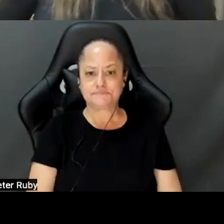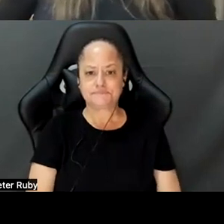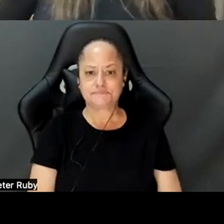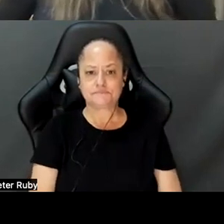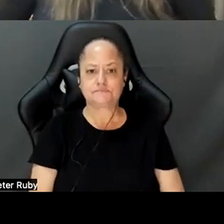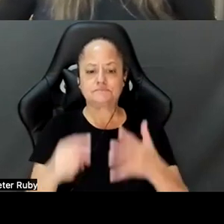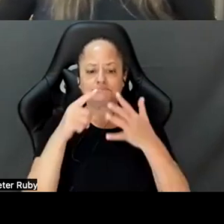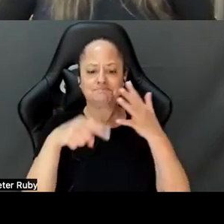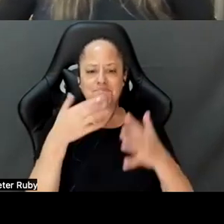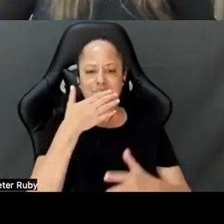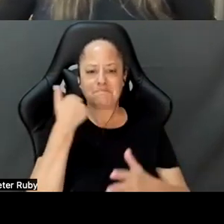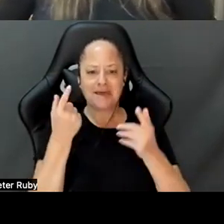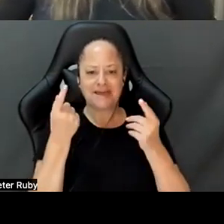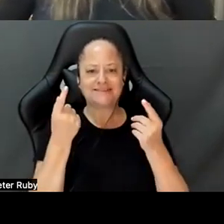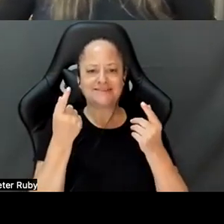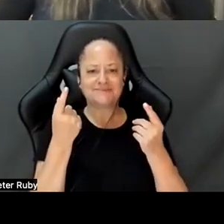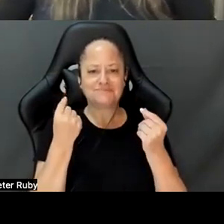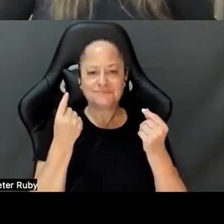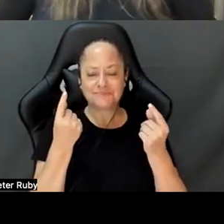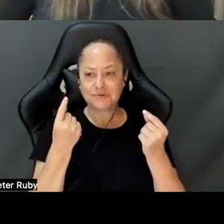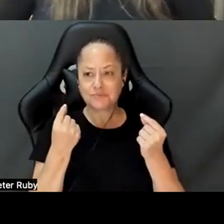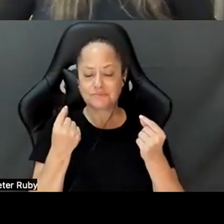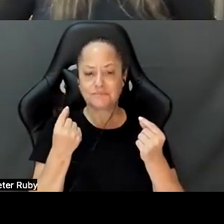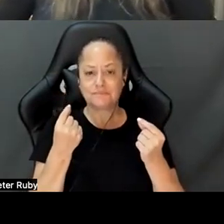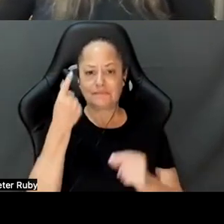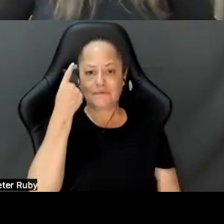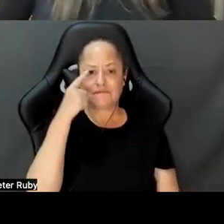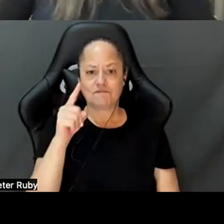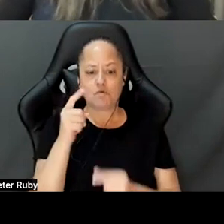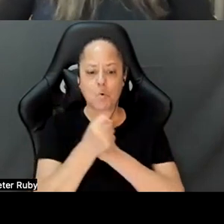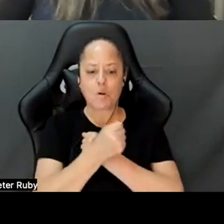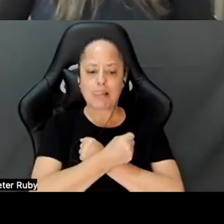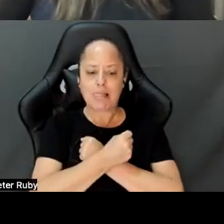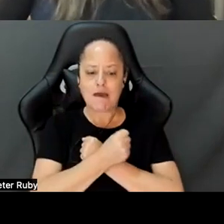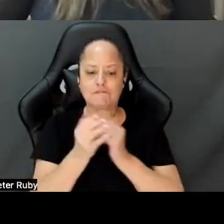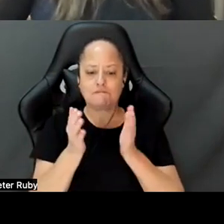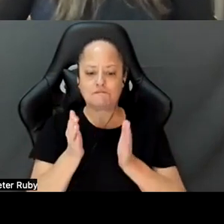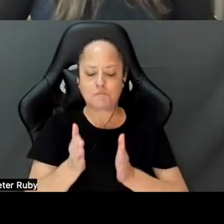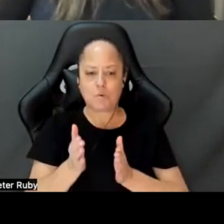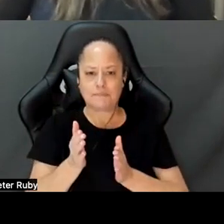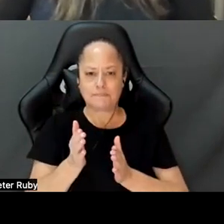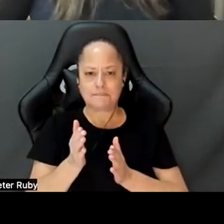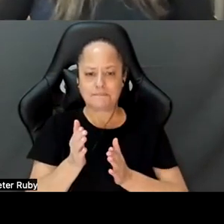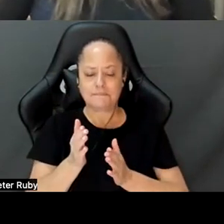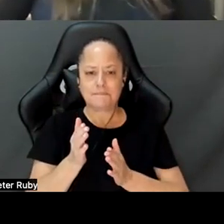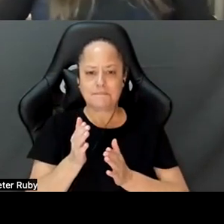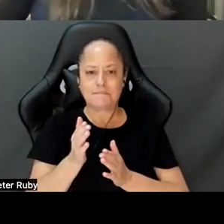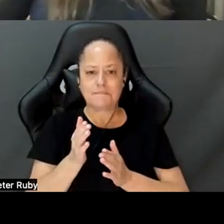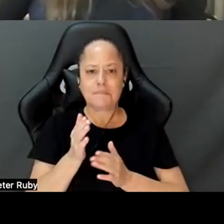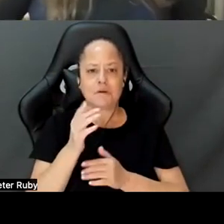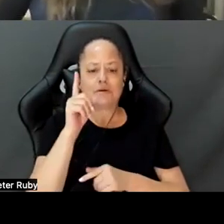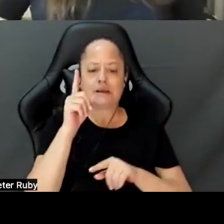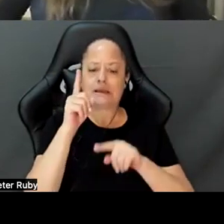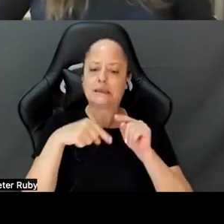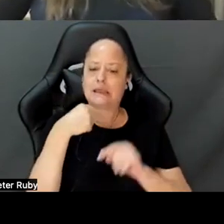those are the best things that we can do for a loved one. It's because you can't tell